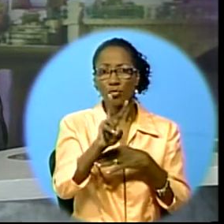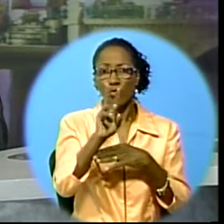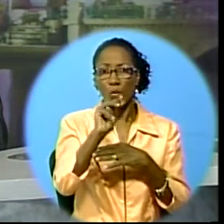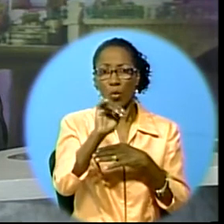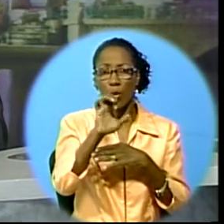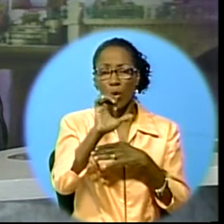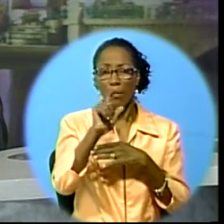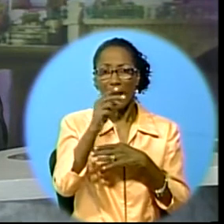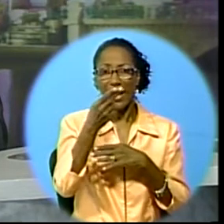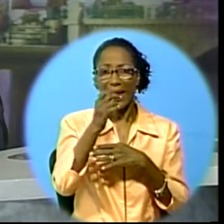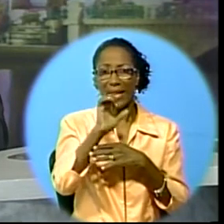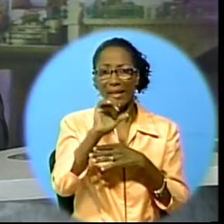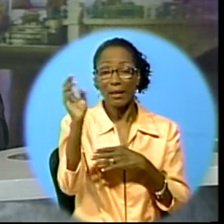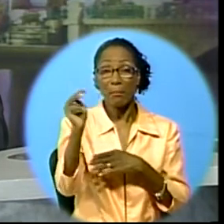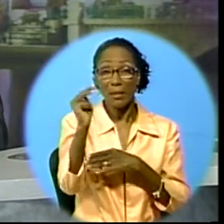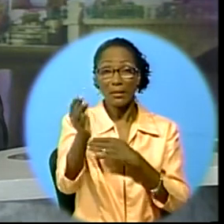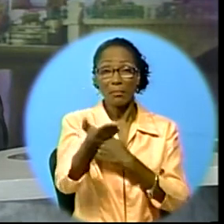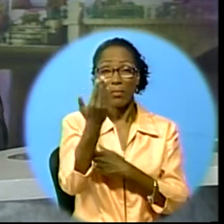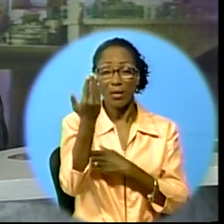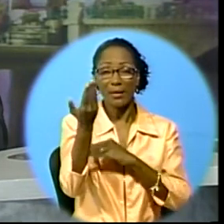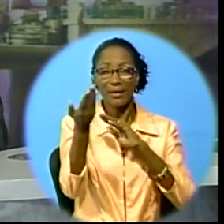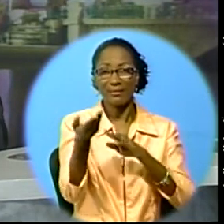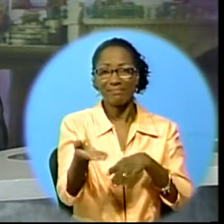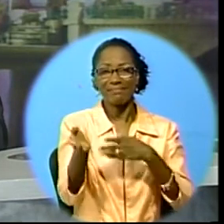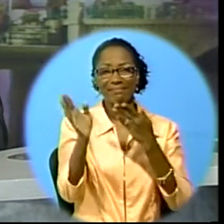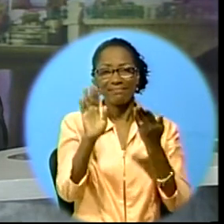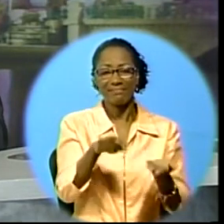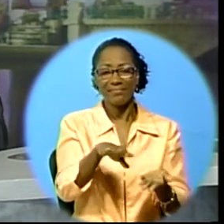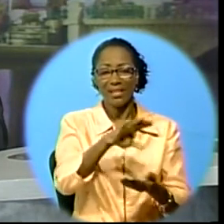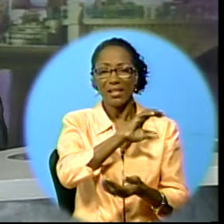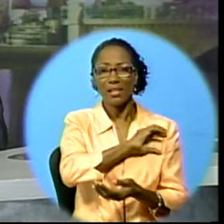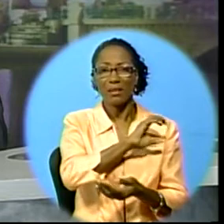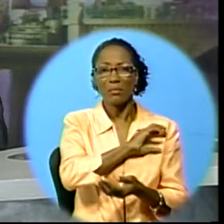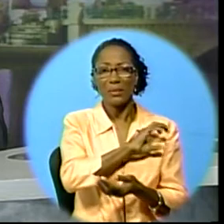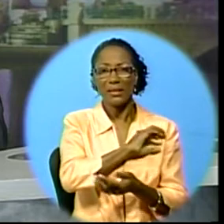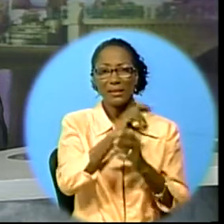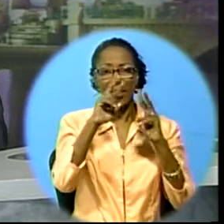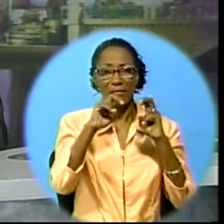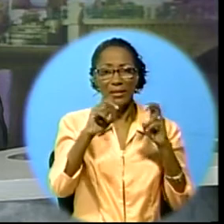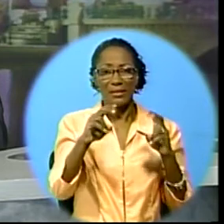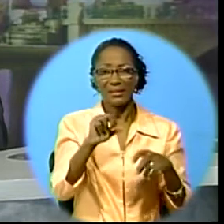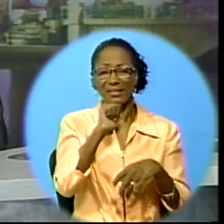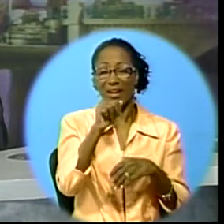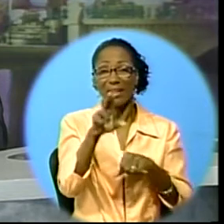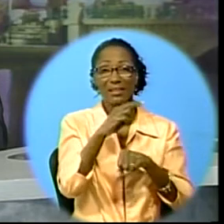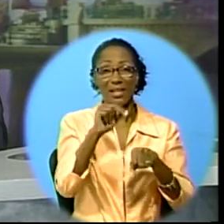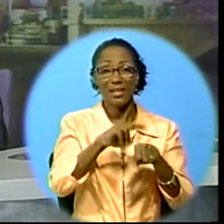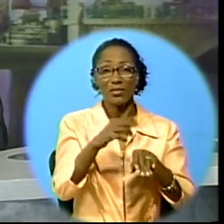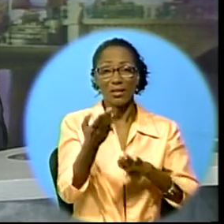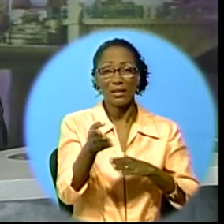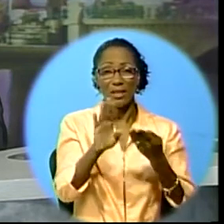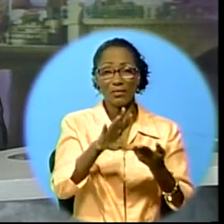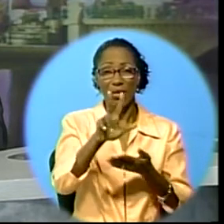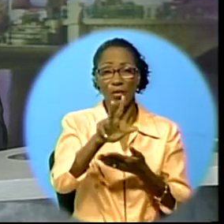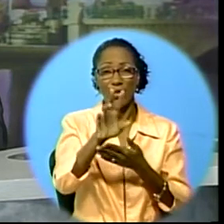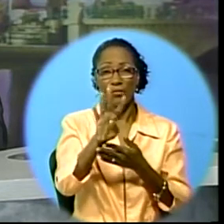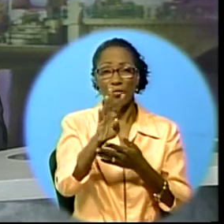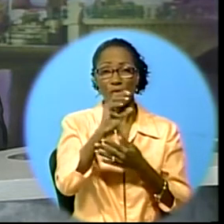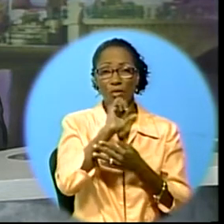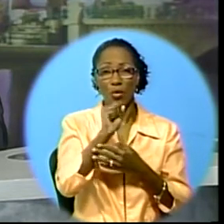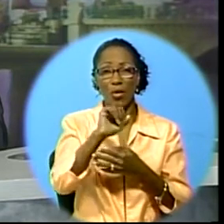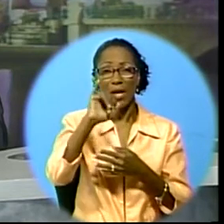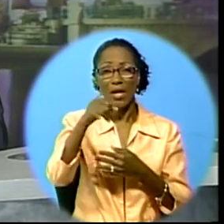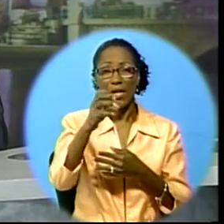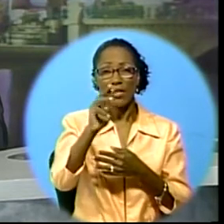has succumbed to his injuries. The police are now investigating the unnatural death of 34-year-old Jamie Kenroy Selman of